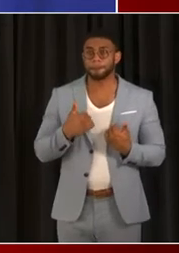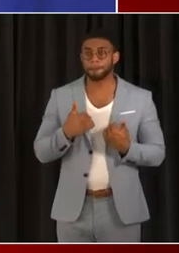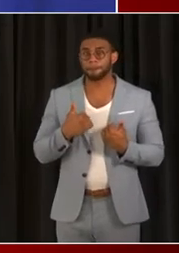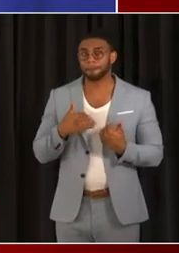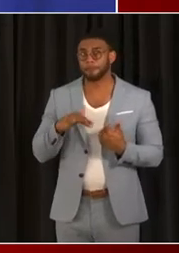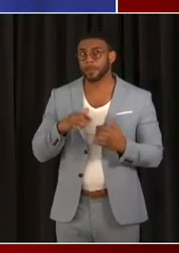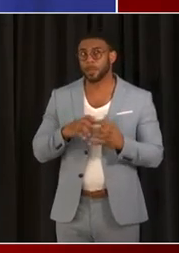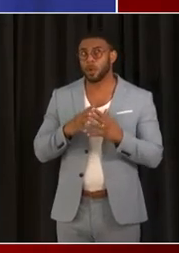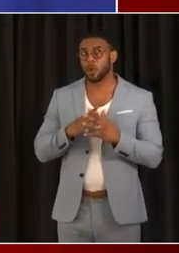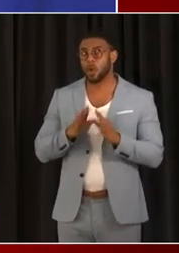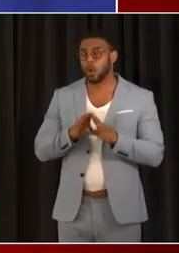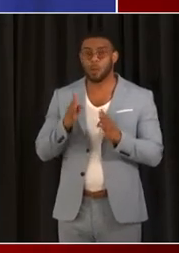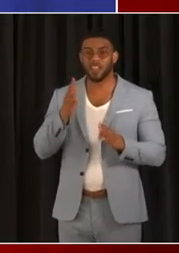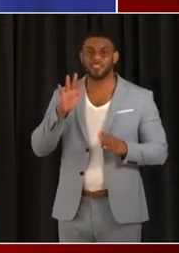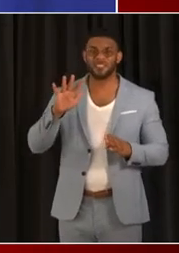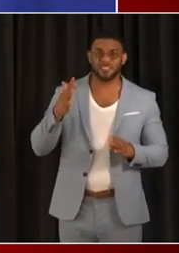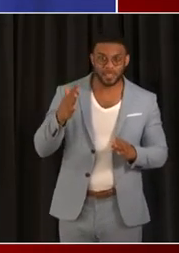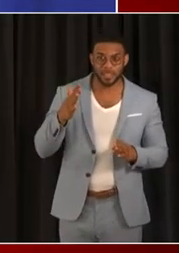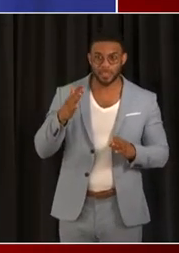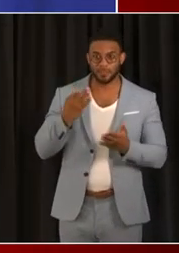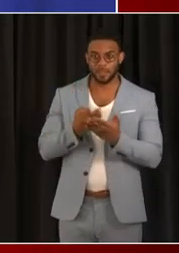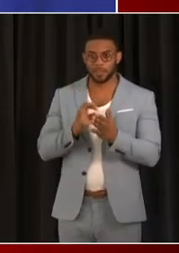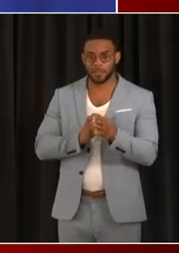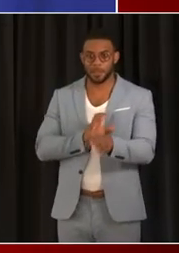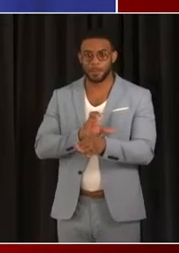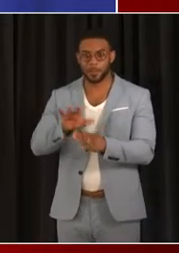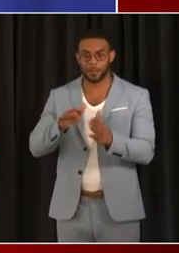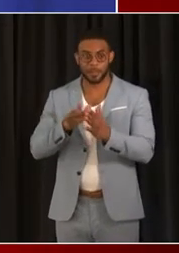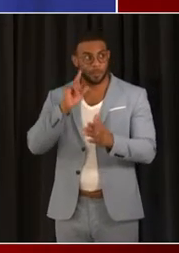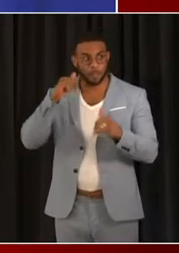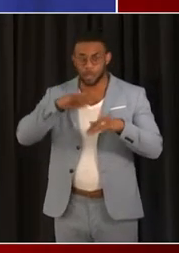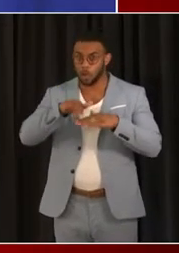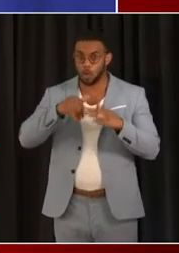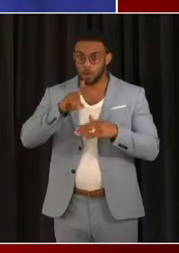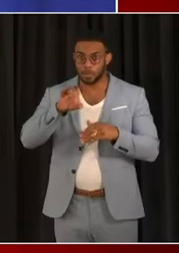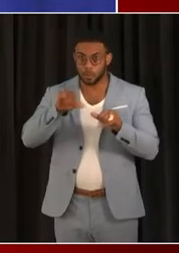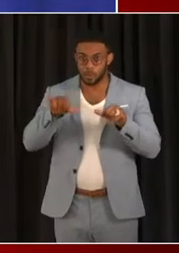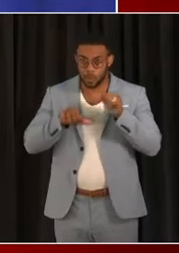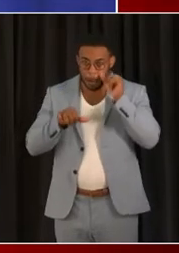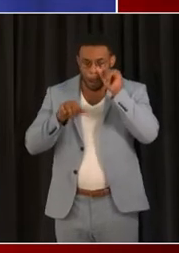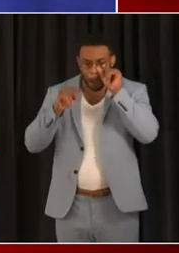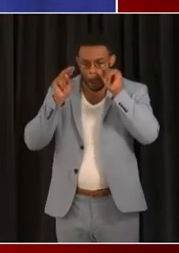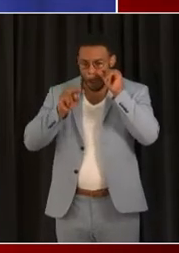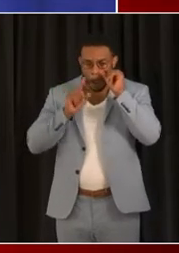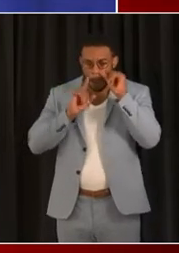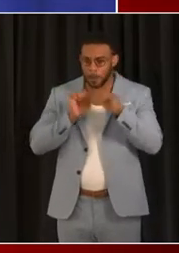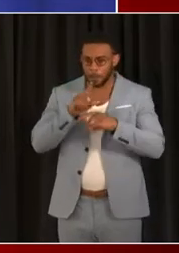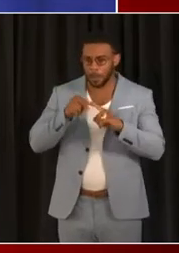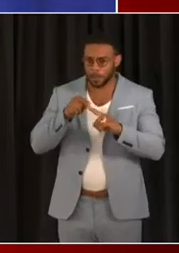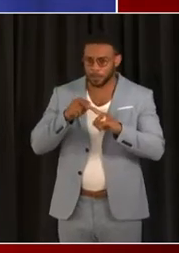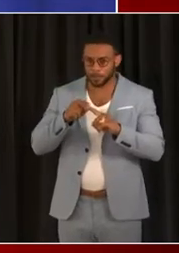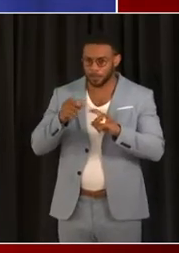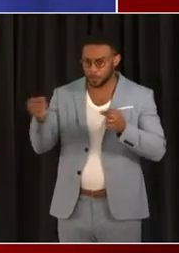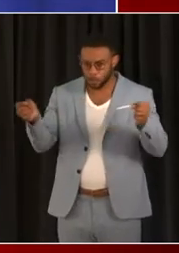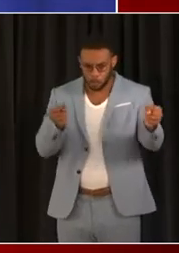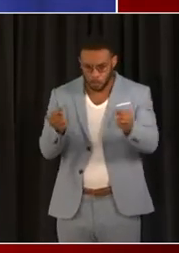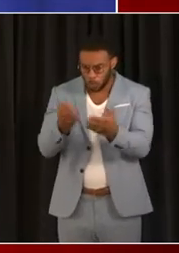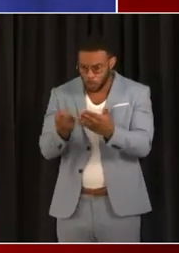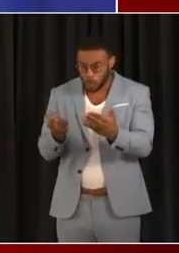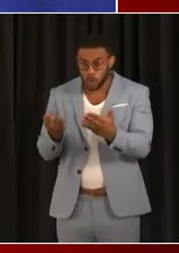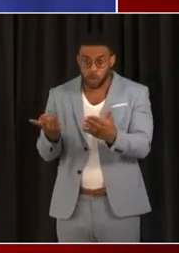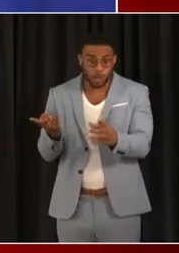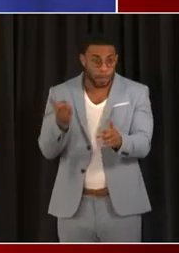have, we are about to open our 5th financial empowerment center for this entire region. And so in looking at that, it's really about bringing the